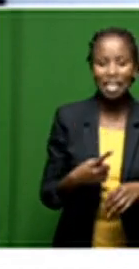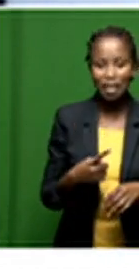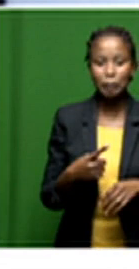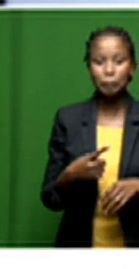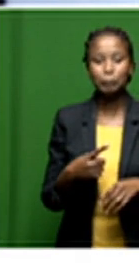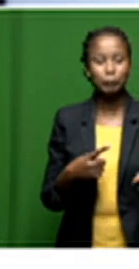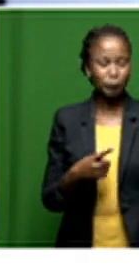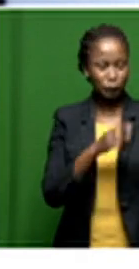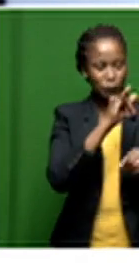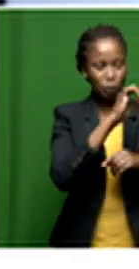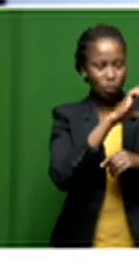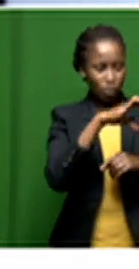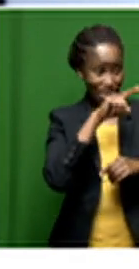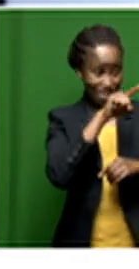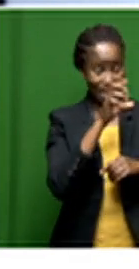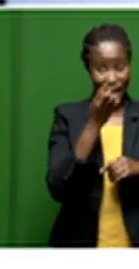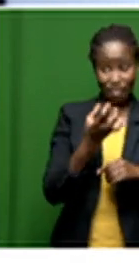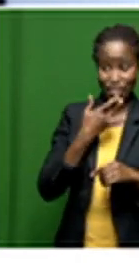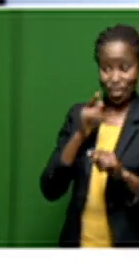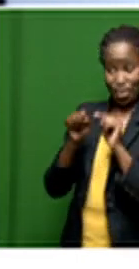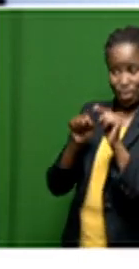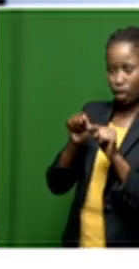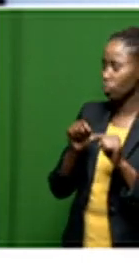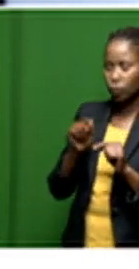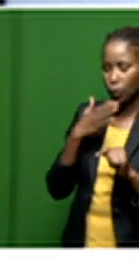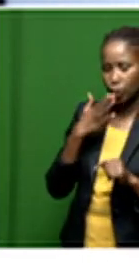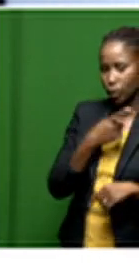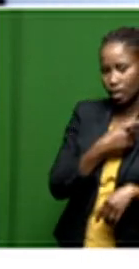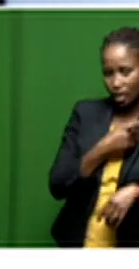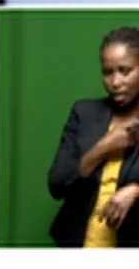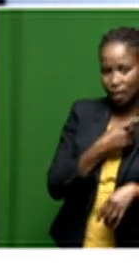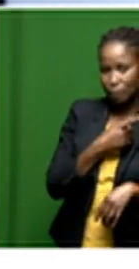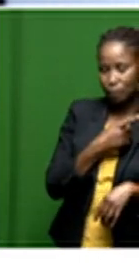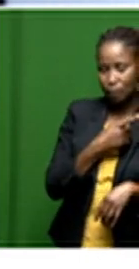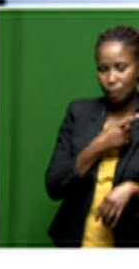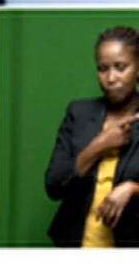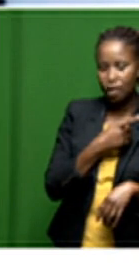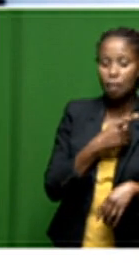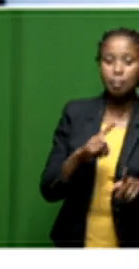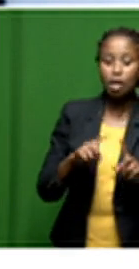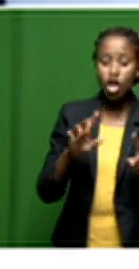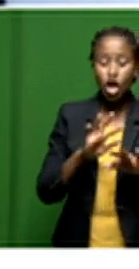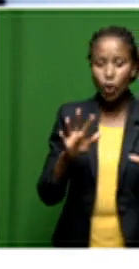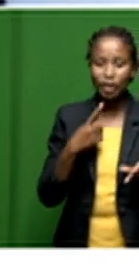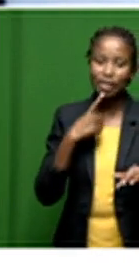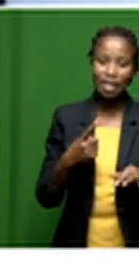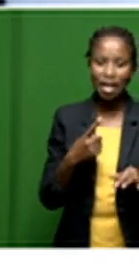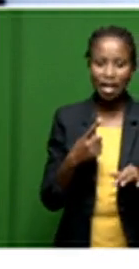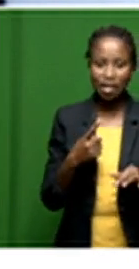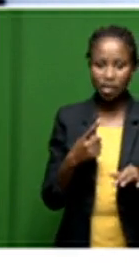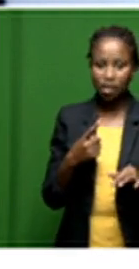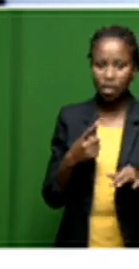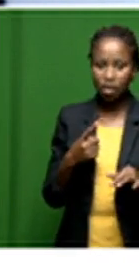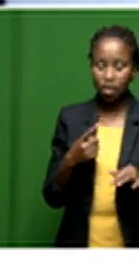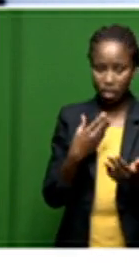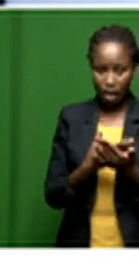beyond any criticism. They certainly, do fall short of the mark on occasion, but not to the extent that compromises their